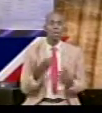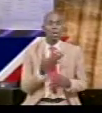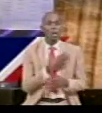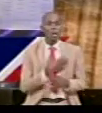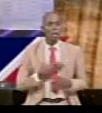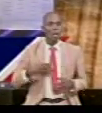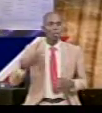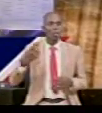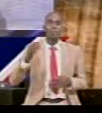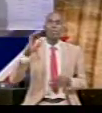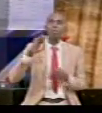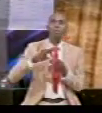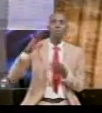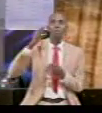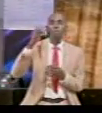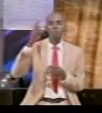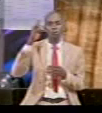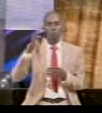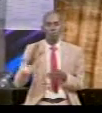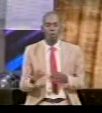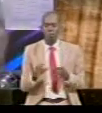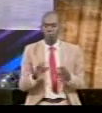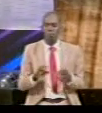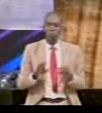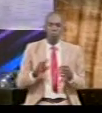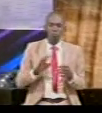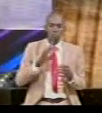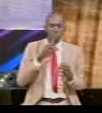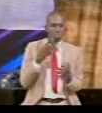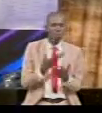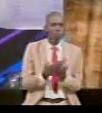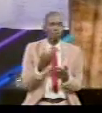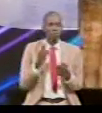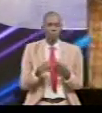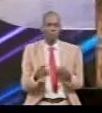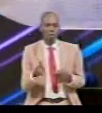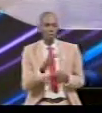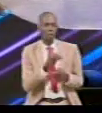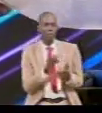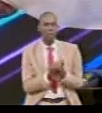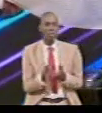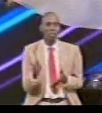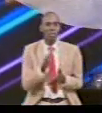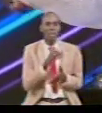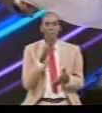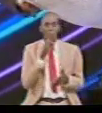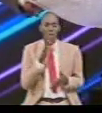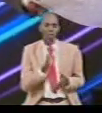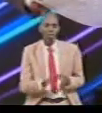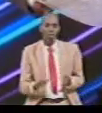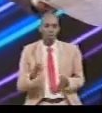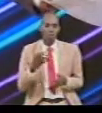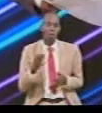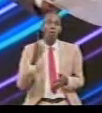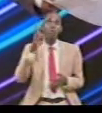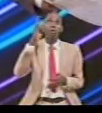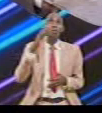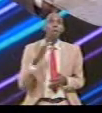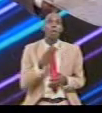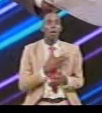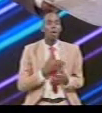God bore witness in their heart. They were children of God. And then some people came